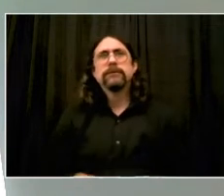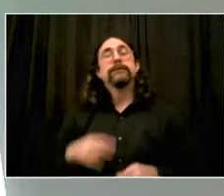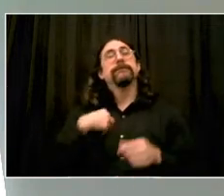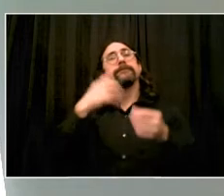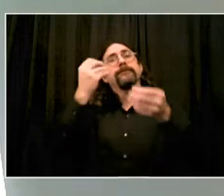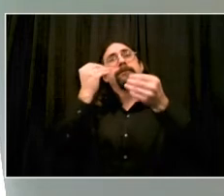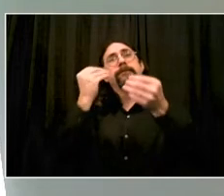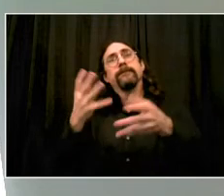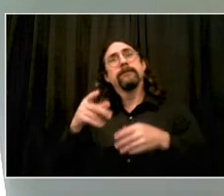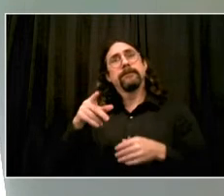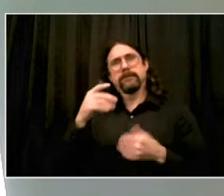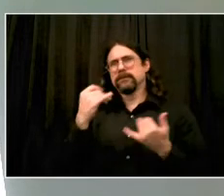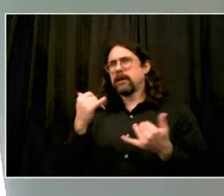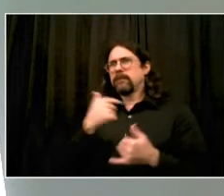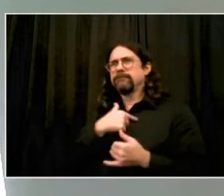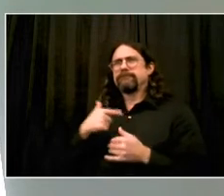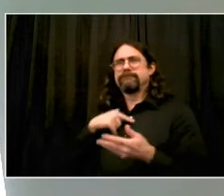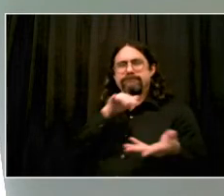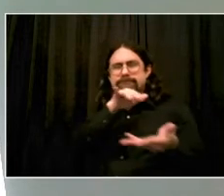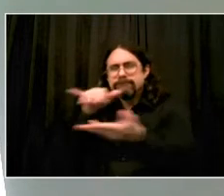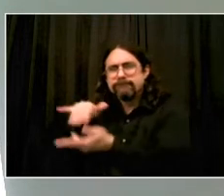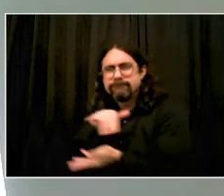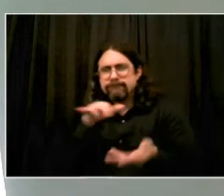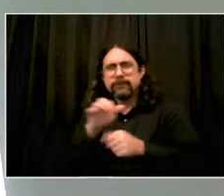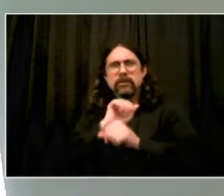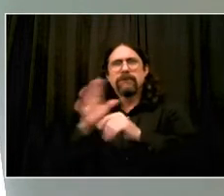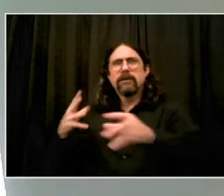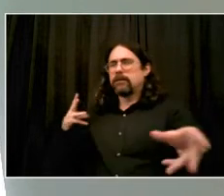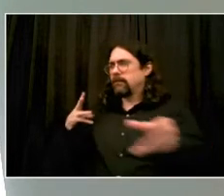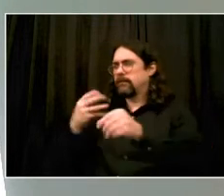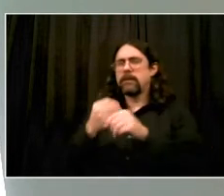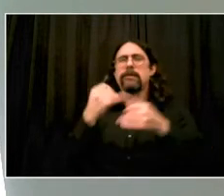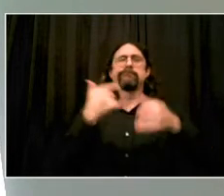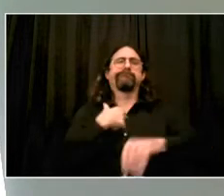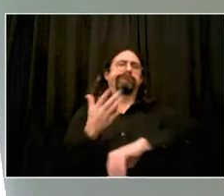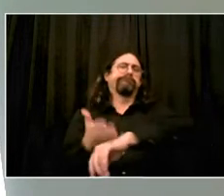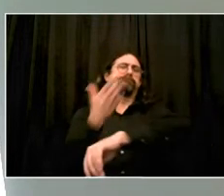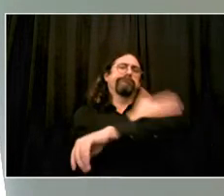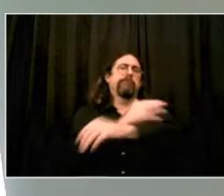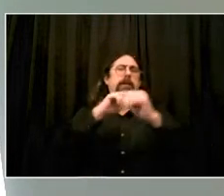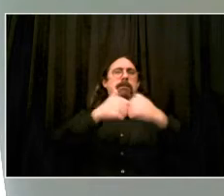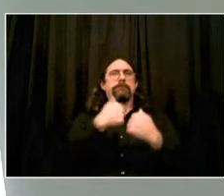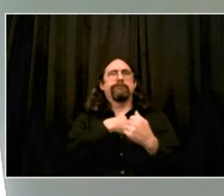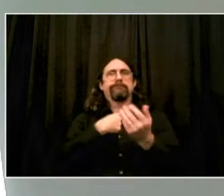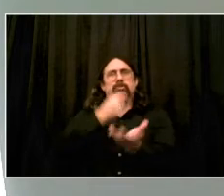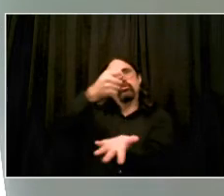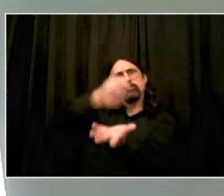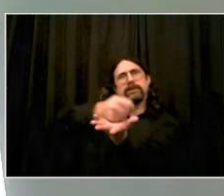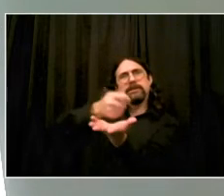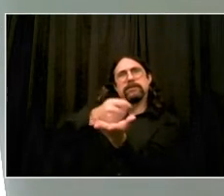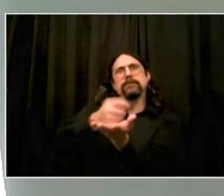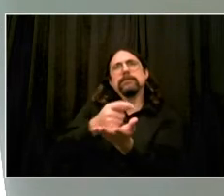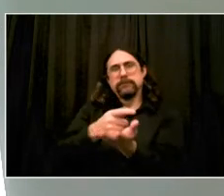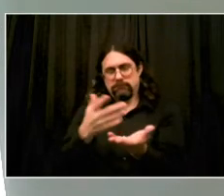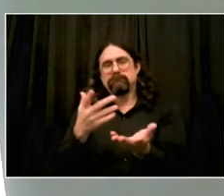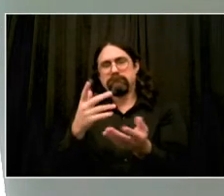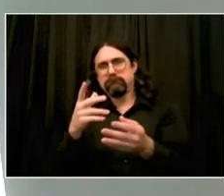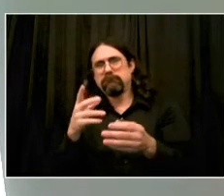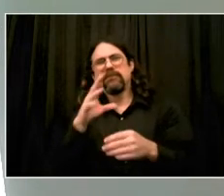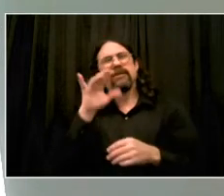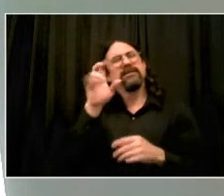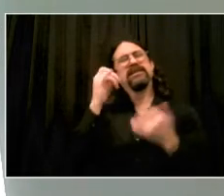supporting people earlier, as the mayor has highlighted, the proportion of people who end up getting hospitalized and have severe